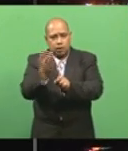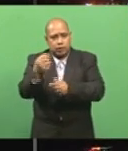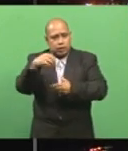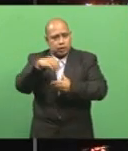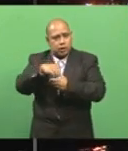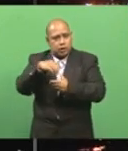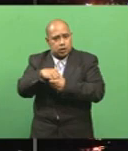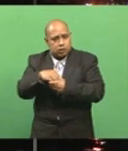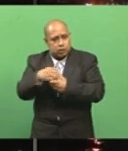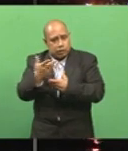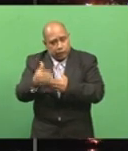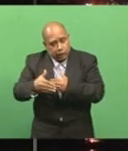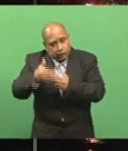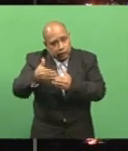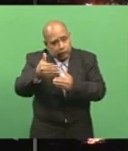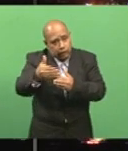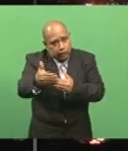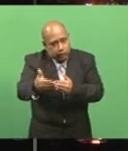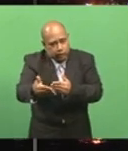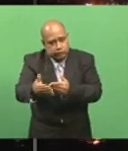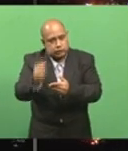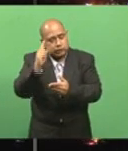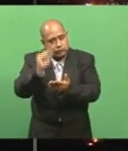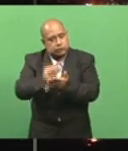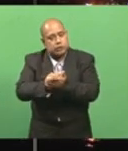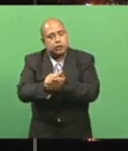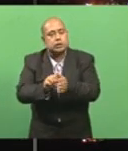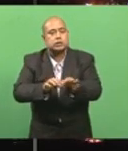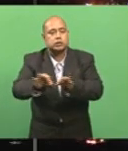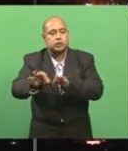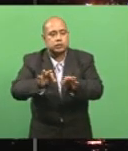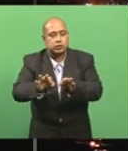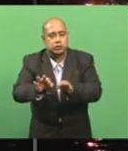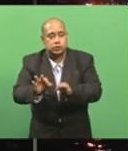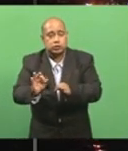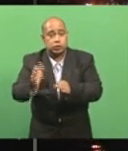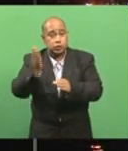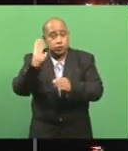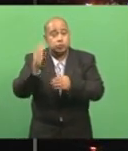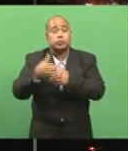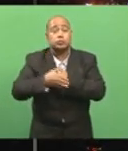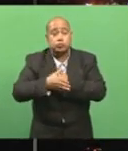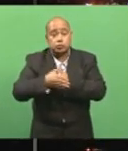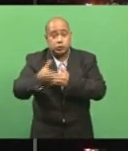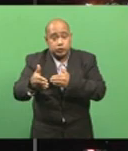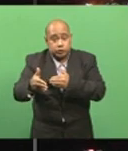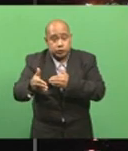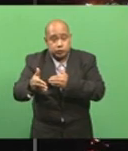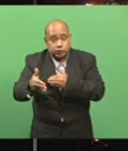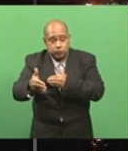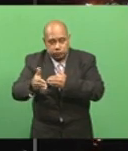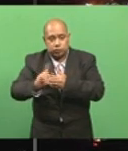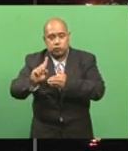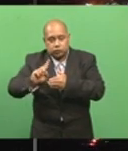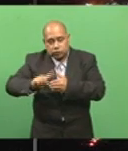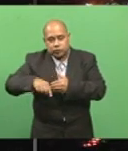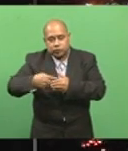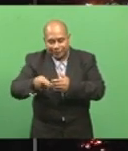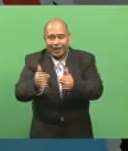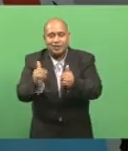must plan accordingly. Akbar says once the schools resume, internal exams will be conducted for Year 1 to Year